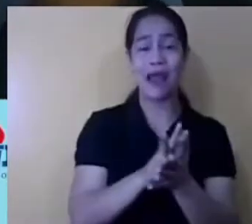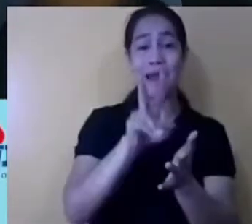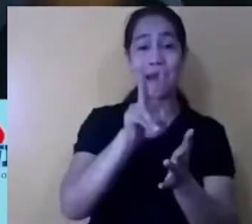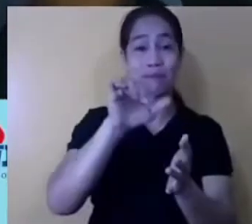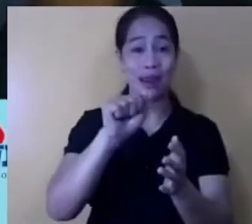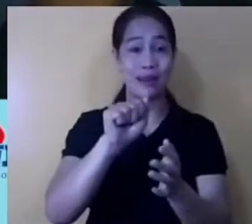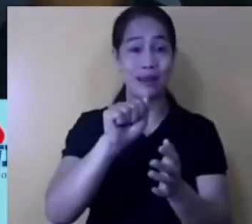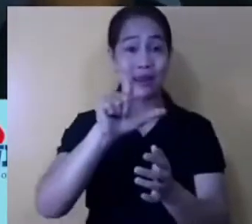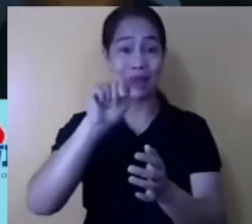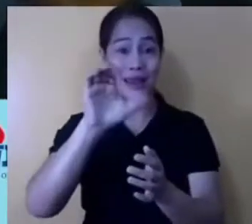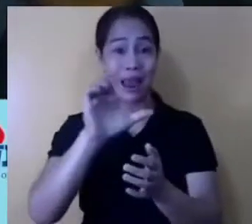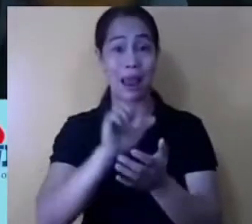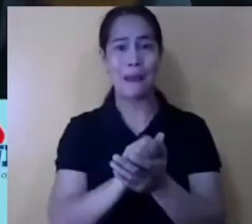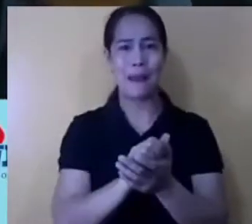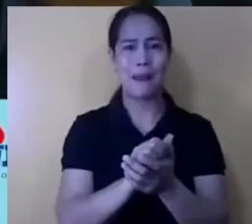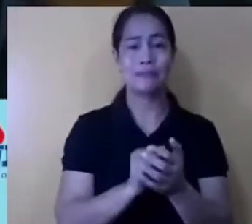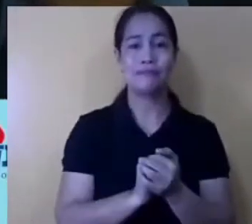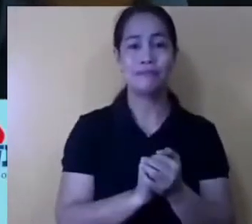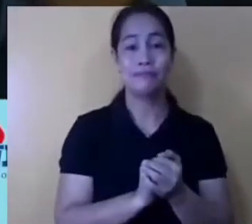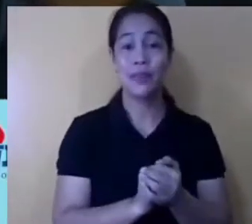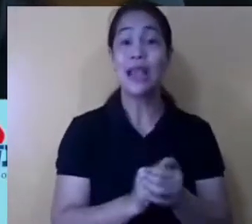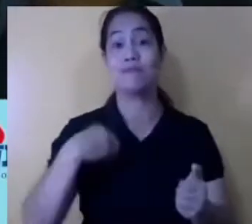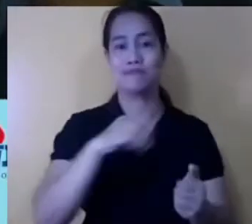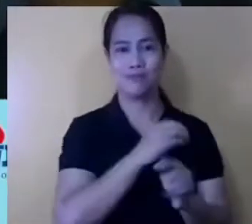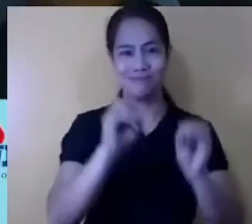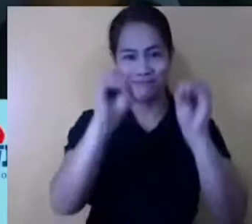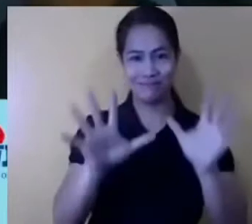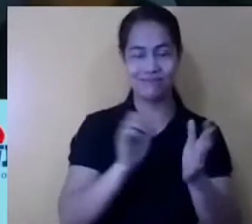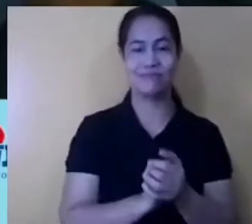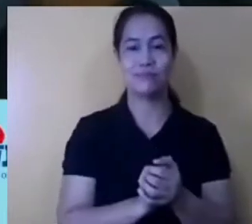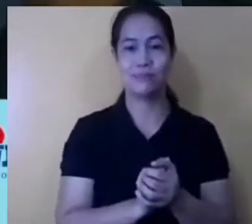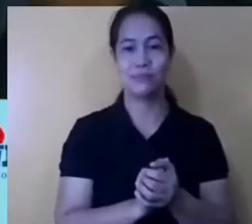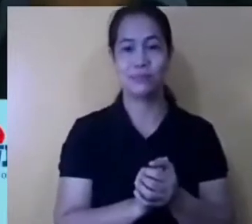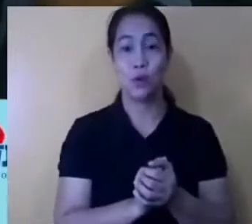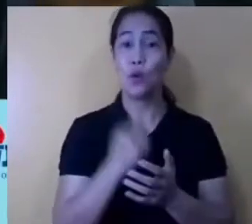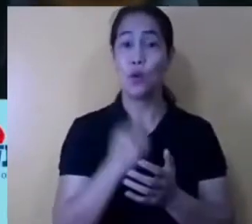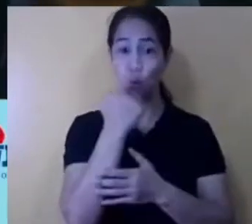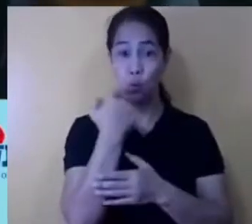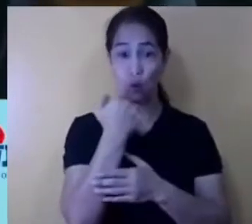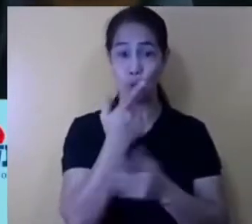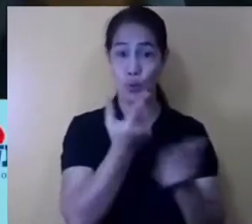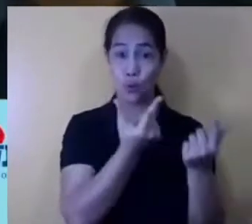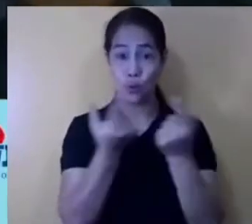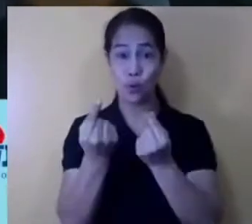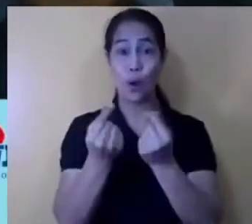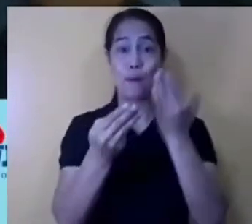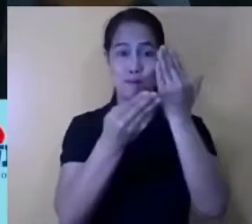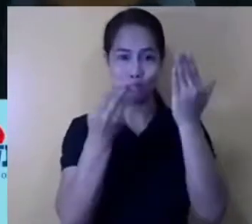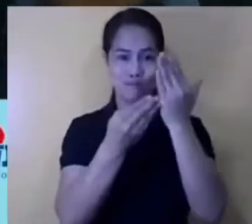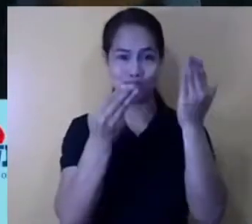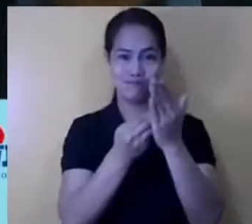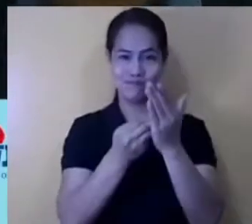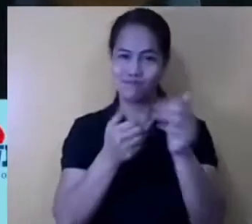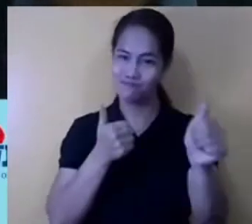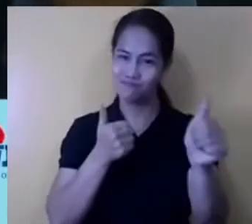primarily available for our teachers who do modular approach. As you can see in the notes